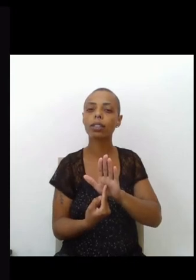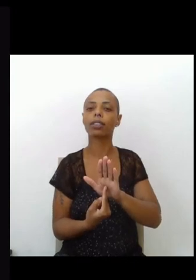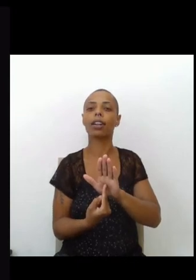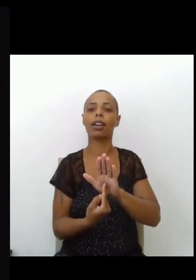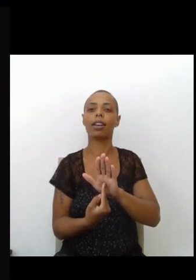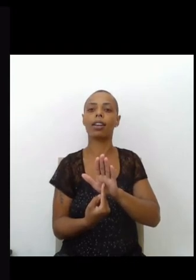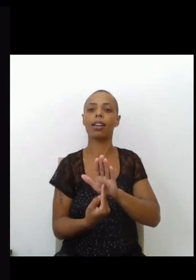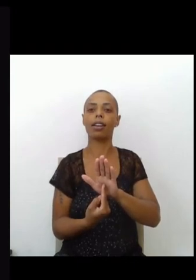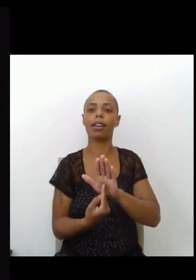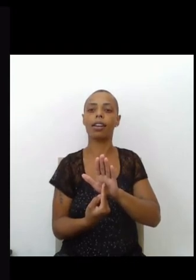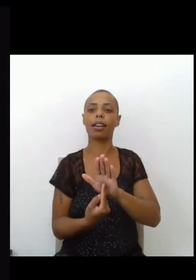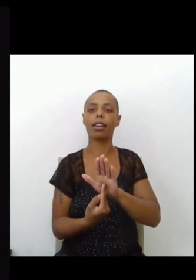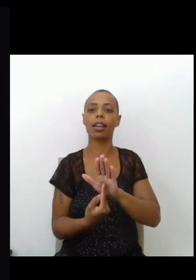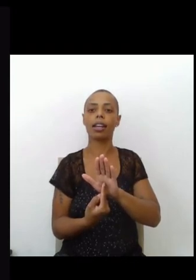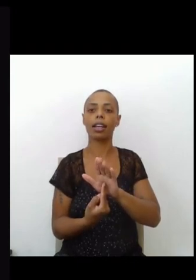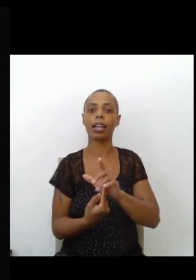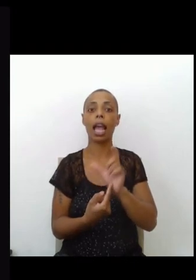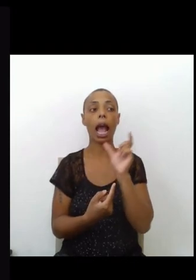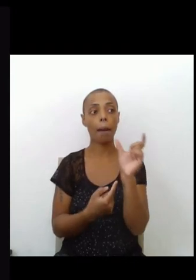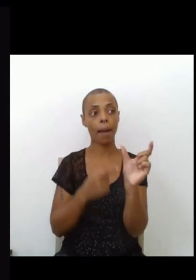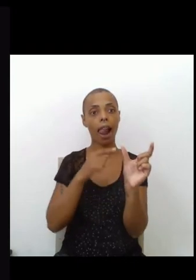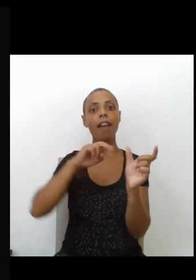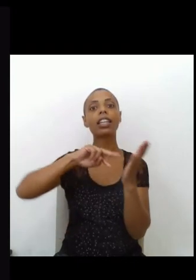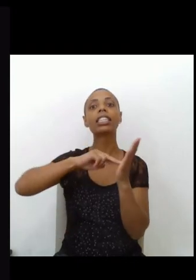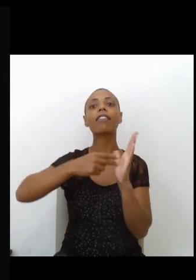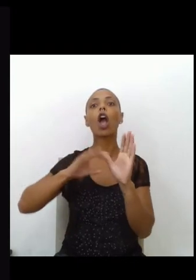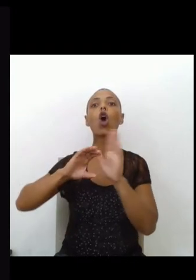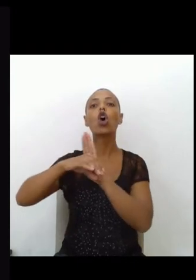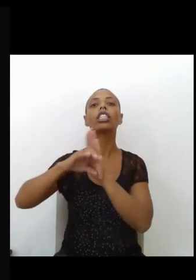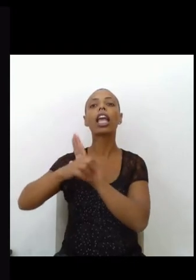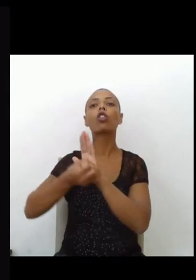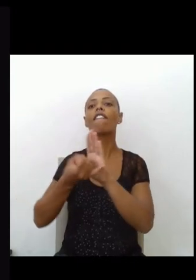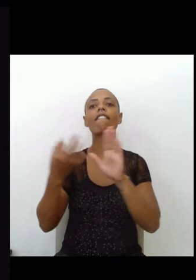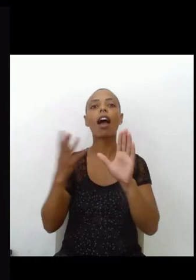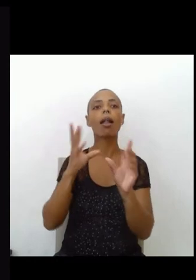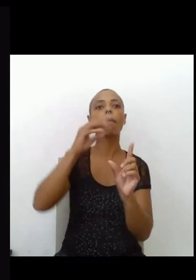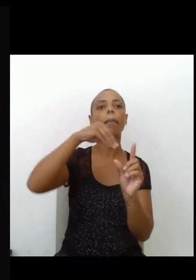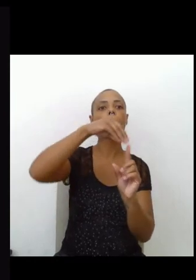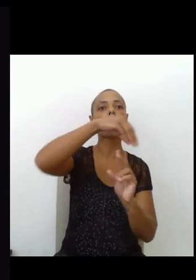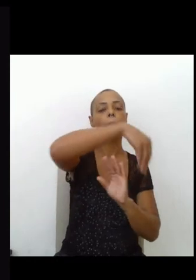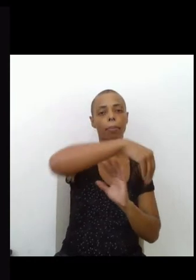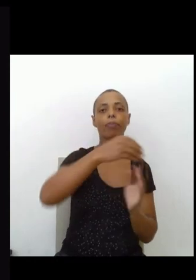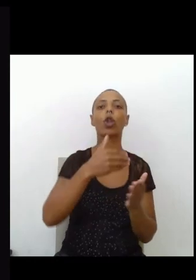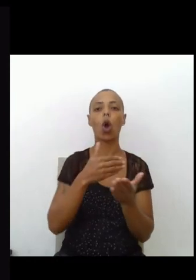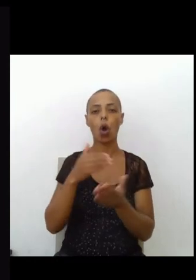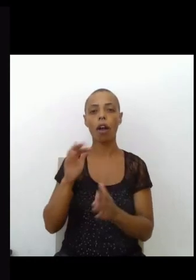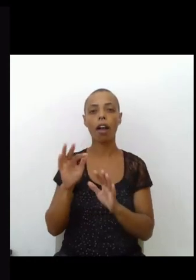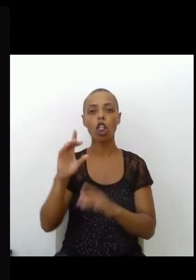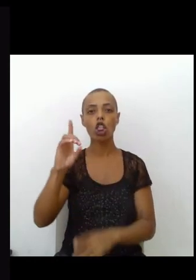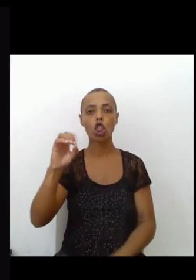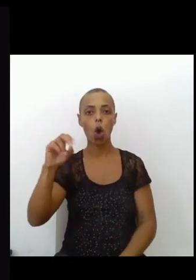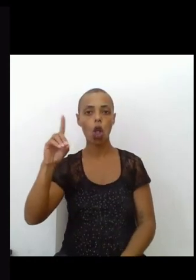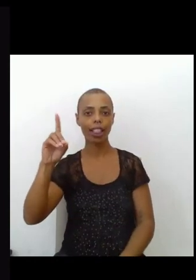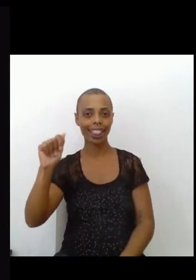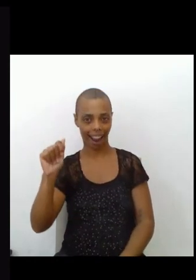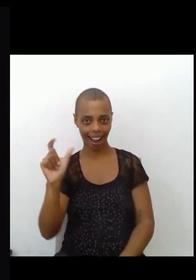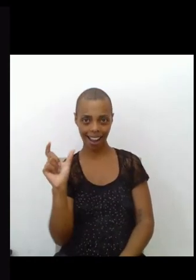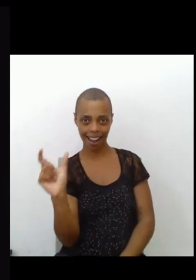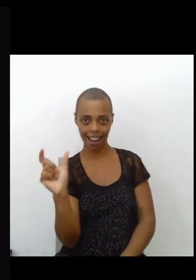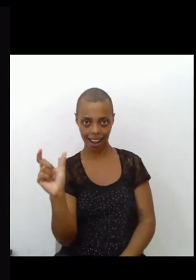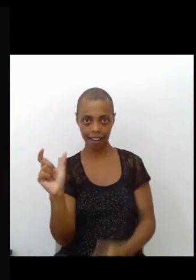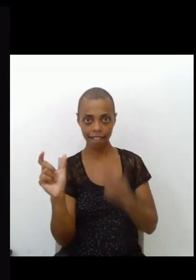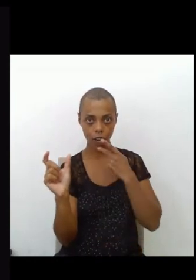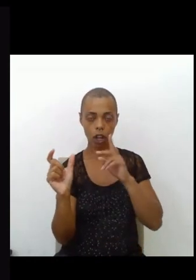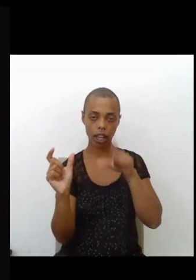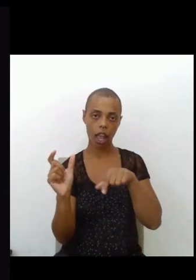so um the suffix DOTA comes from the word indoda which is a man